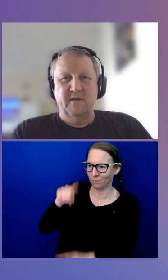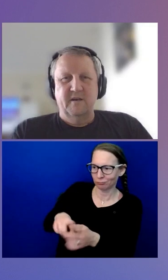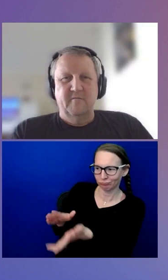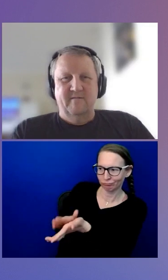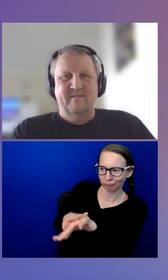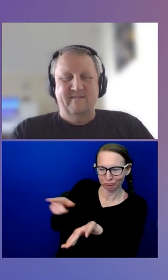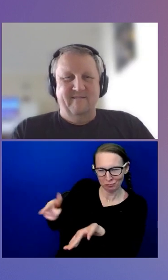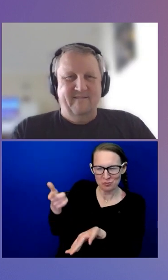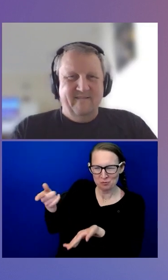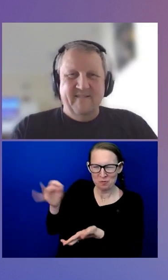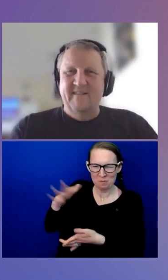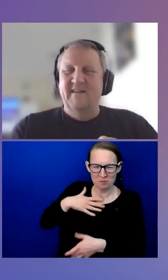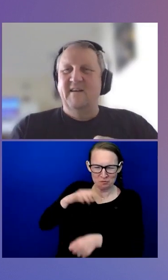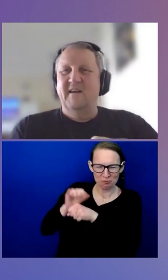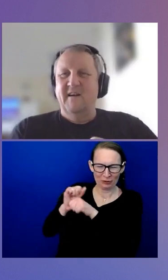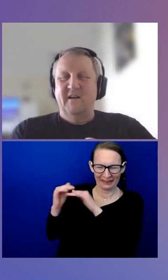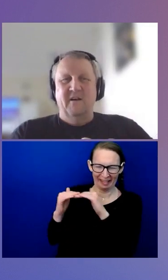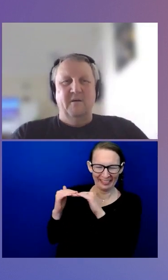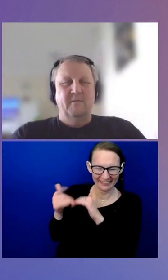colleagues.